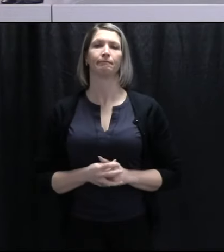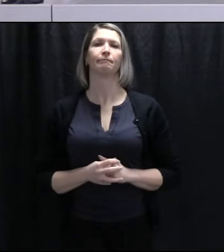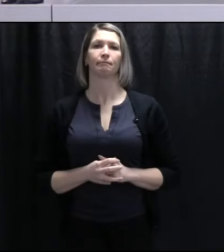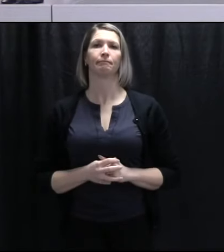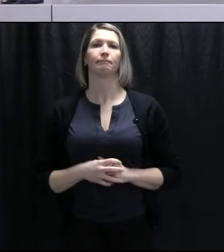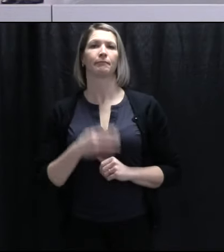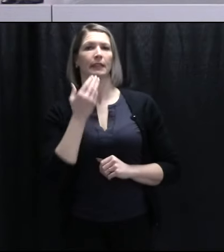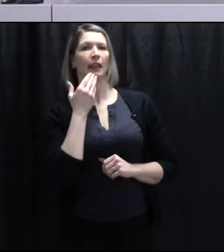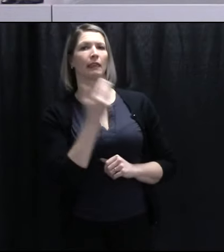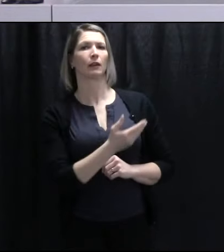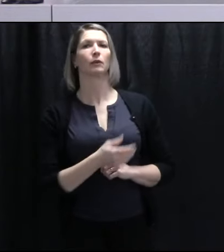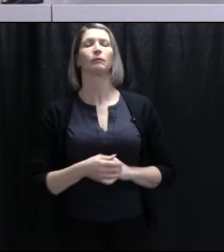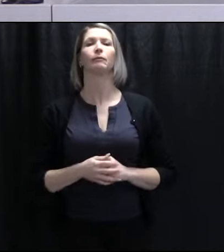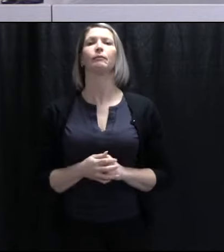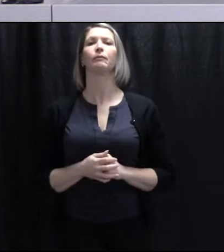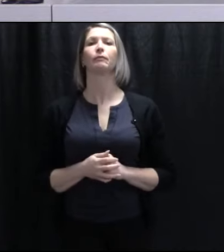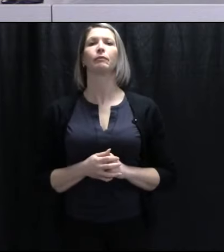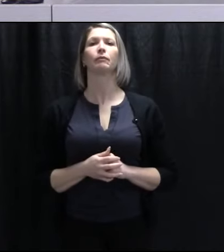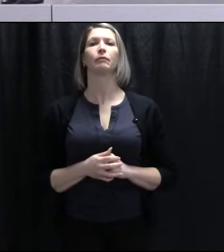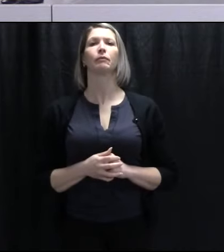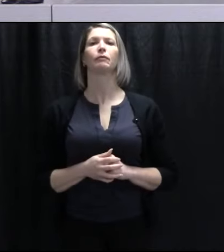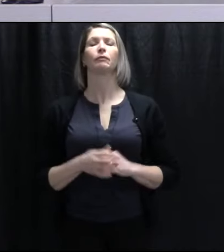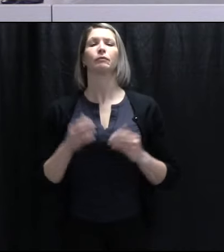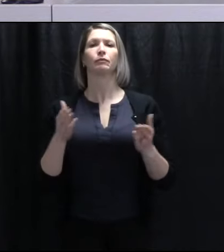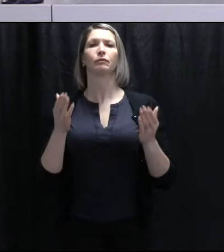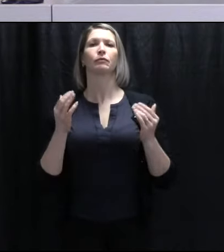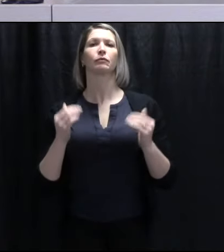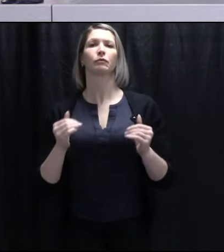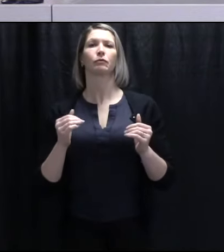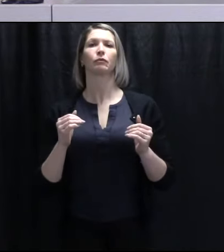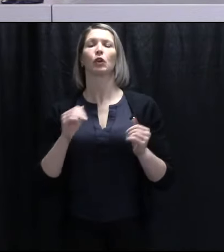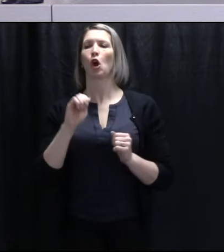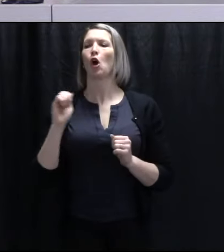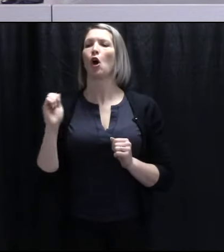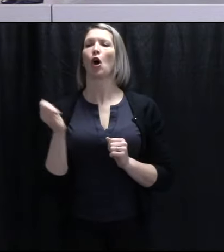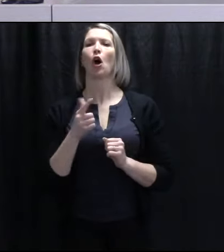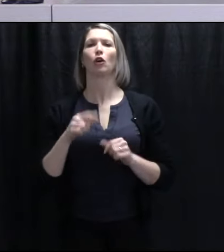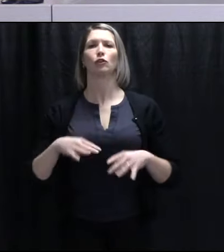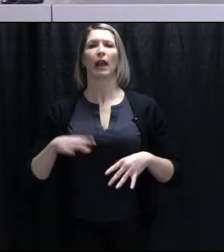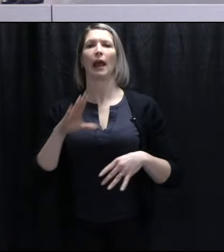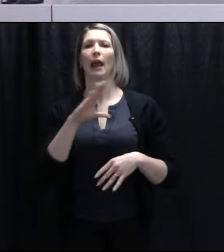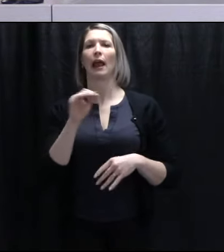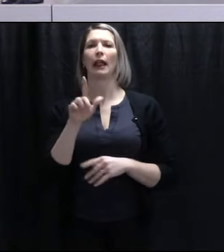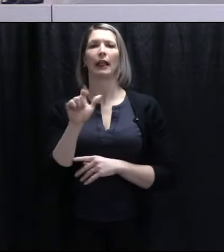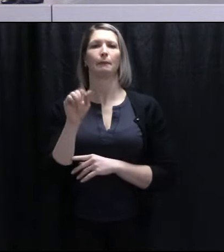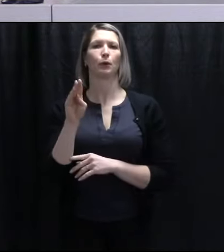Thank you. Our next question is from Elizabeth Whitman from All Newfoundland Labrador.